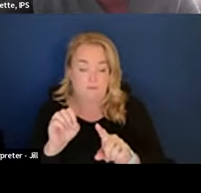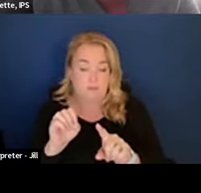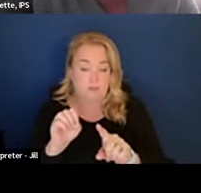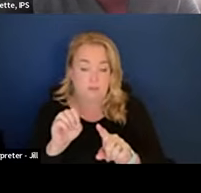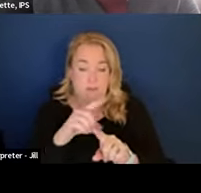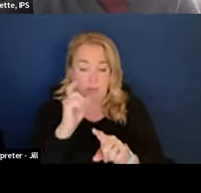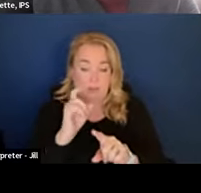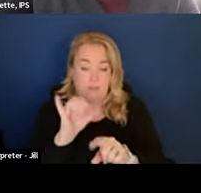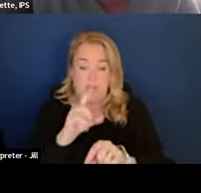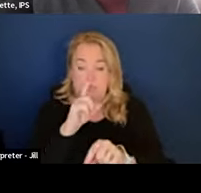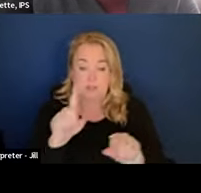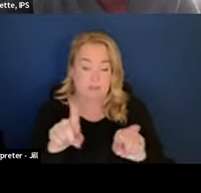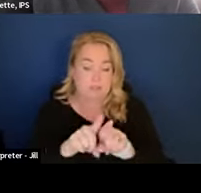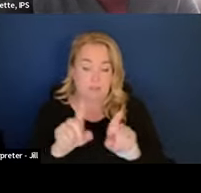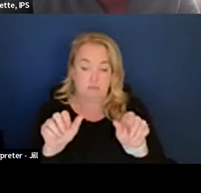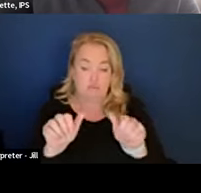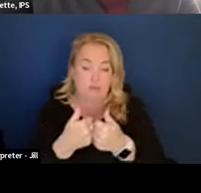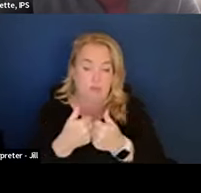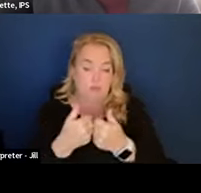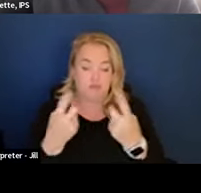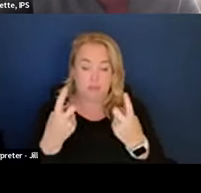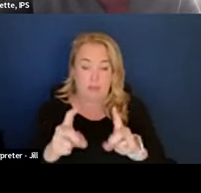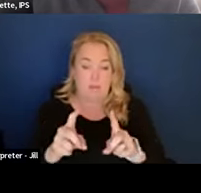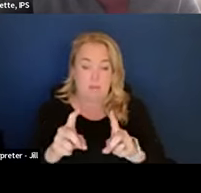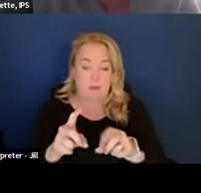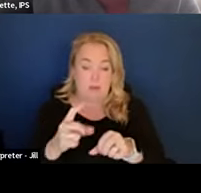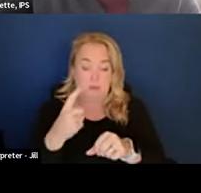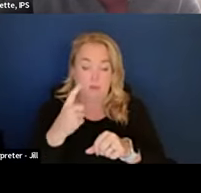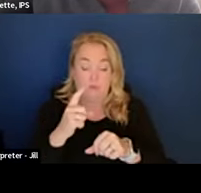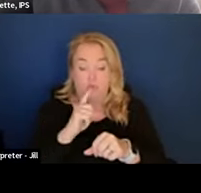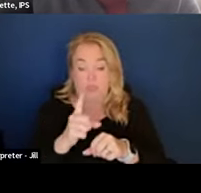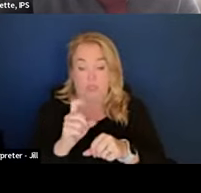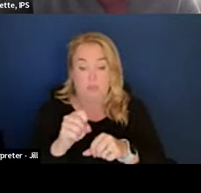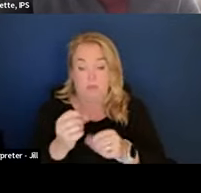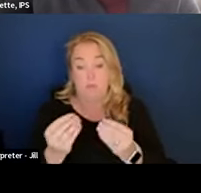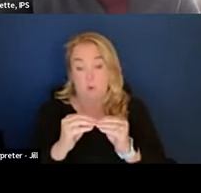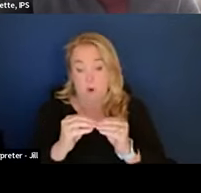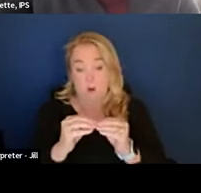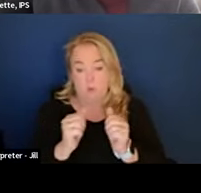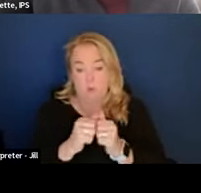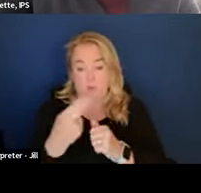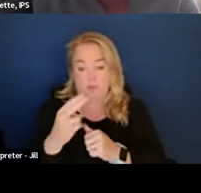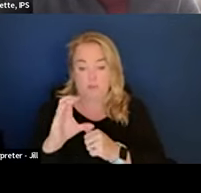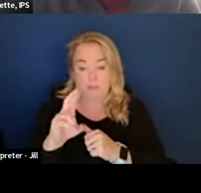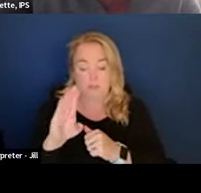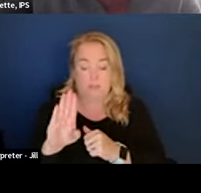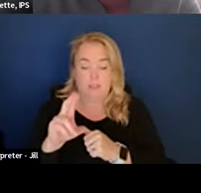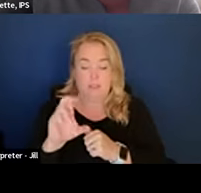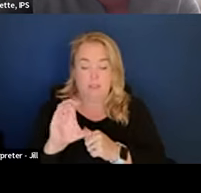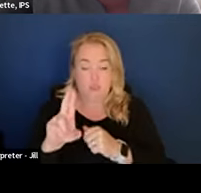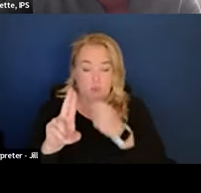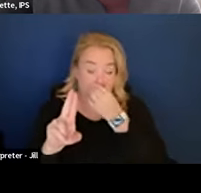the same challenges exist, or quite frankly, even more with the HBCUs. And